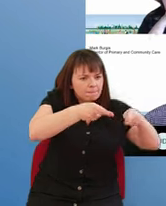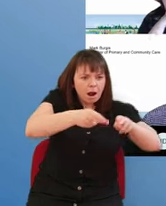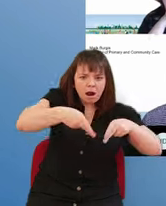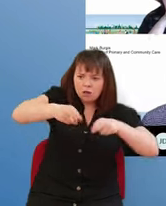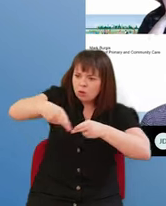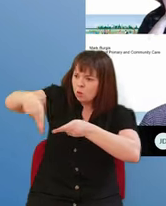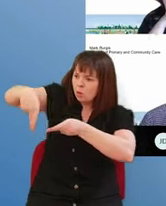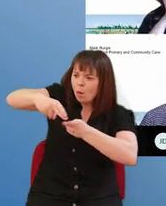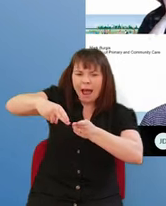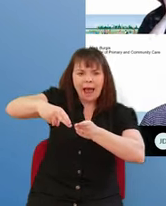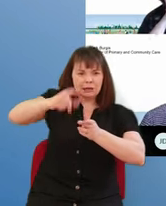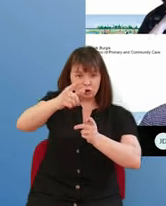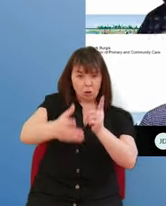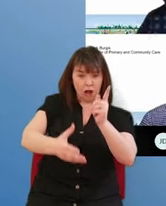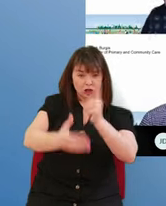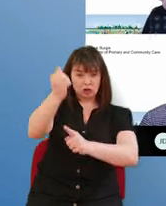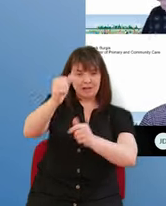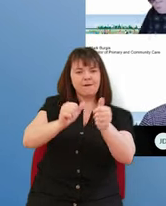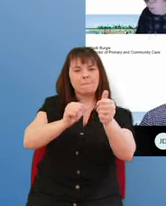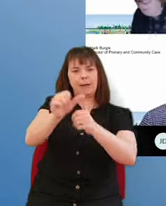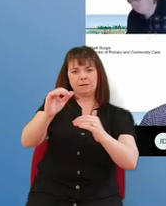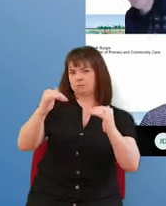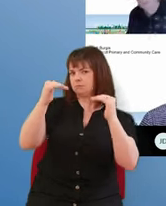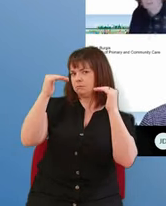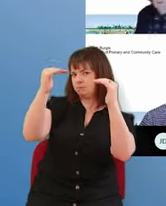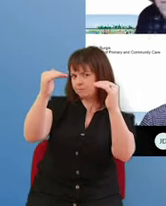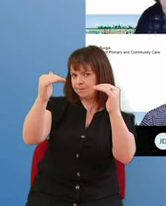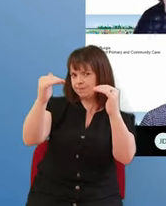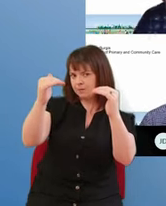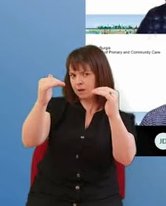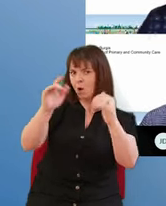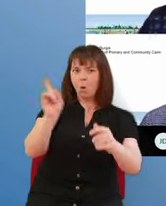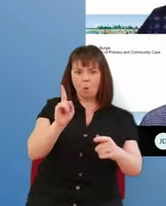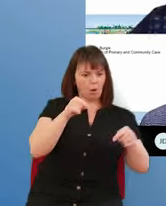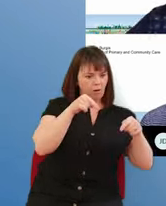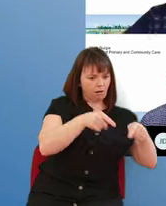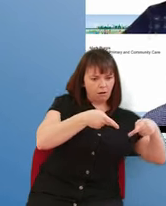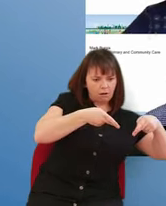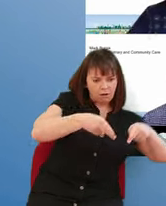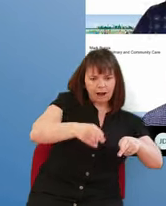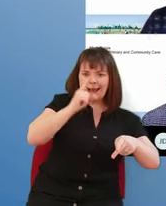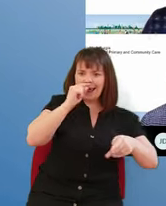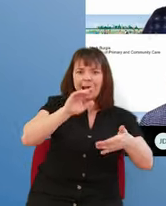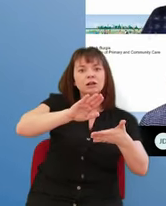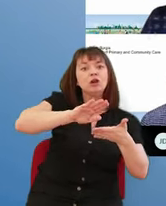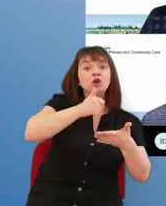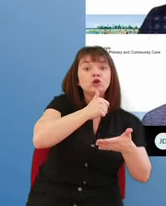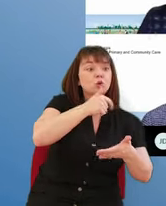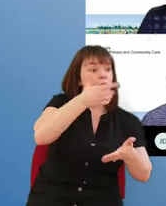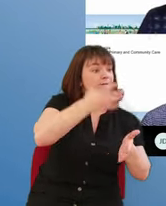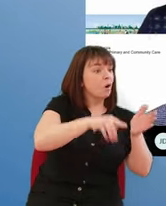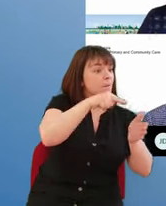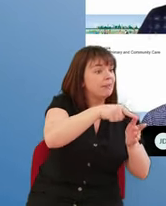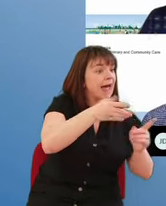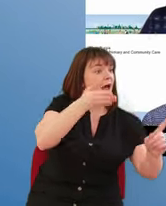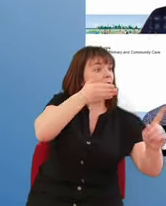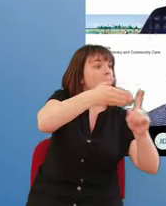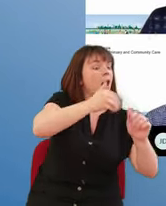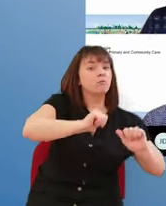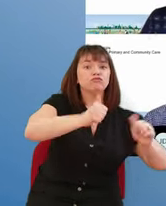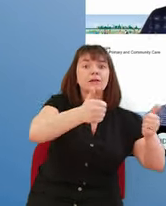areas. Now, that's not to say that you can take a model and move it from practice A into practice B and it will work. It doesn't work like that, unfortunately. It's much more